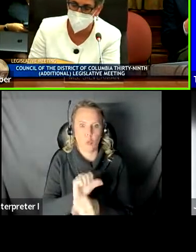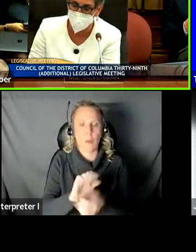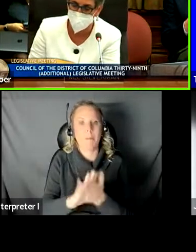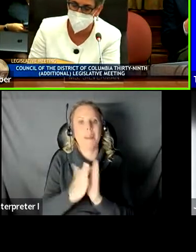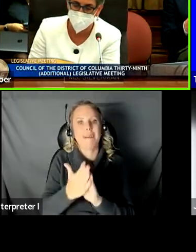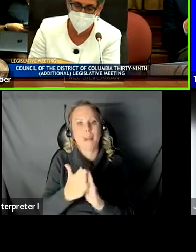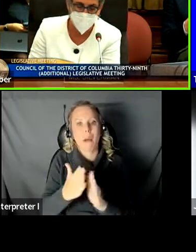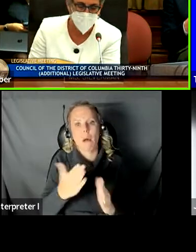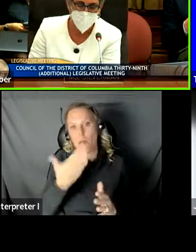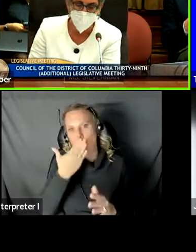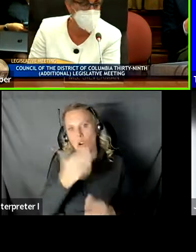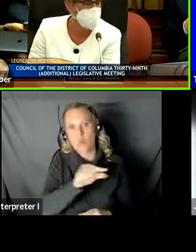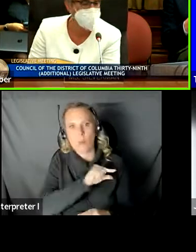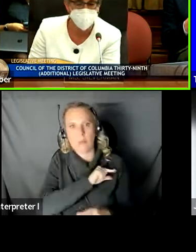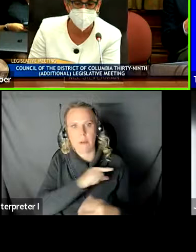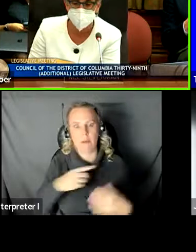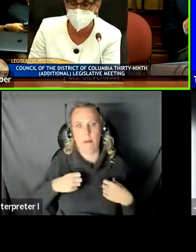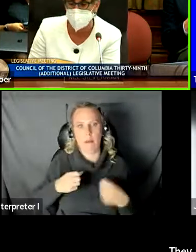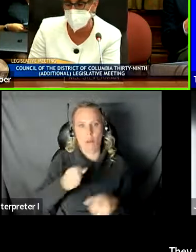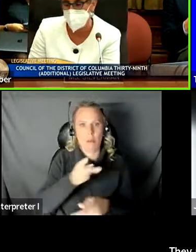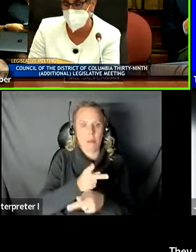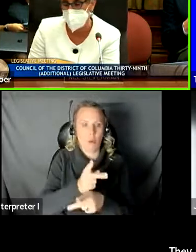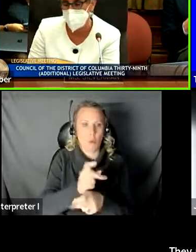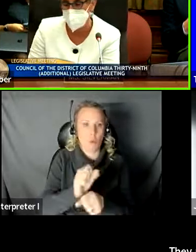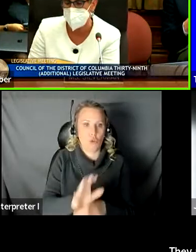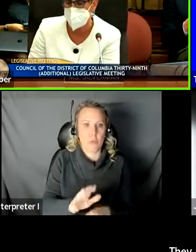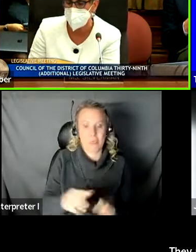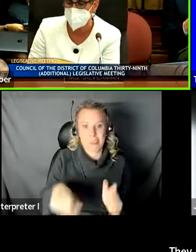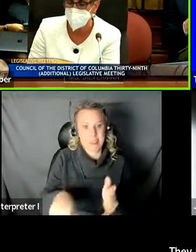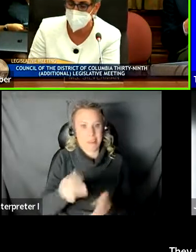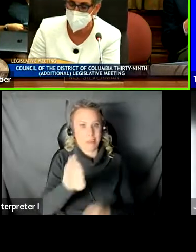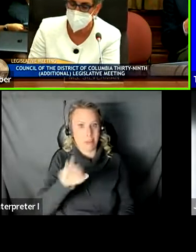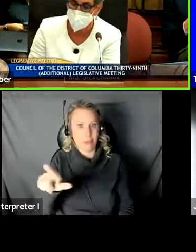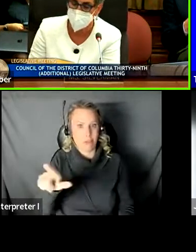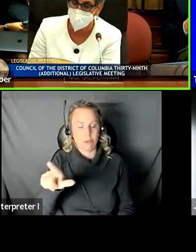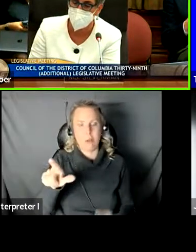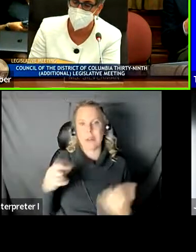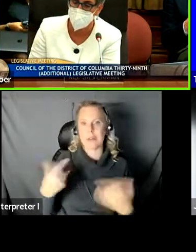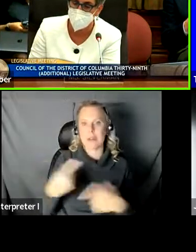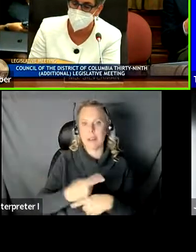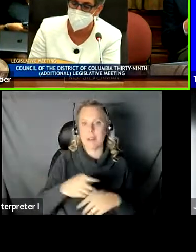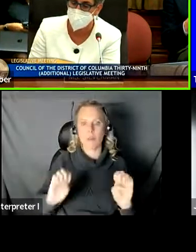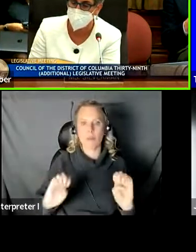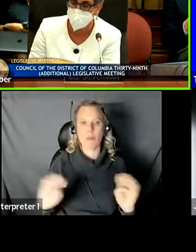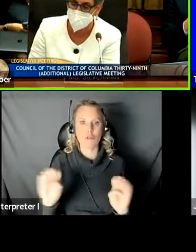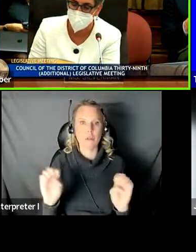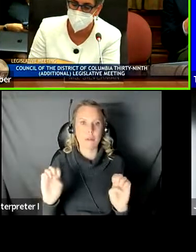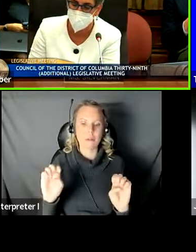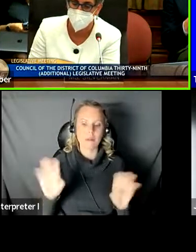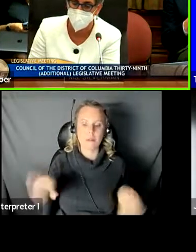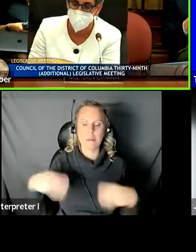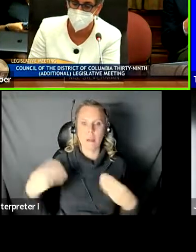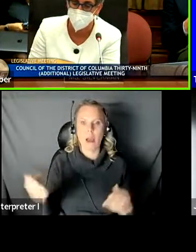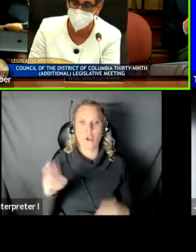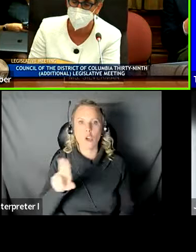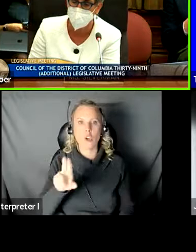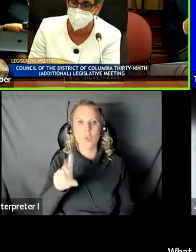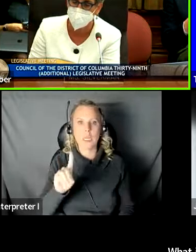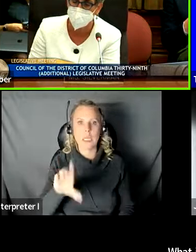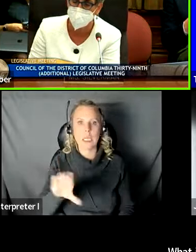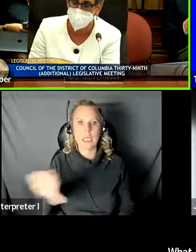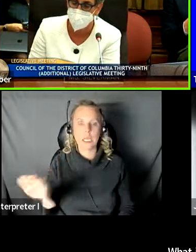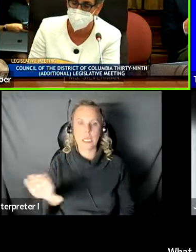healthcare professionals. What does this legislation do? Today's emergency provides UDC with the flexibility to meet